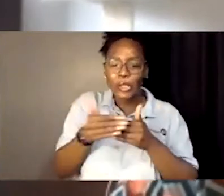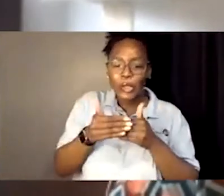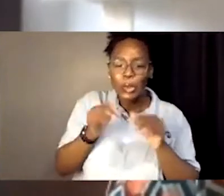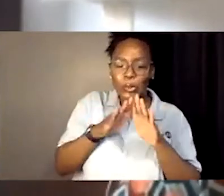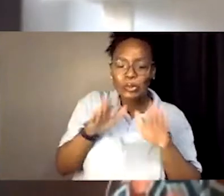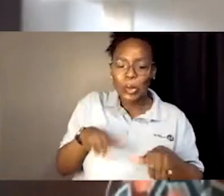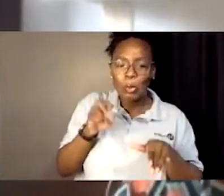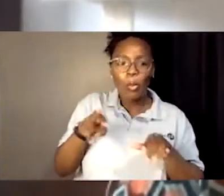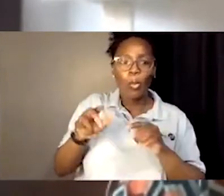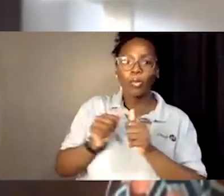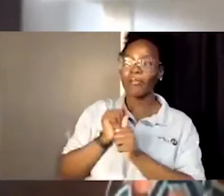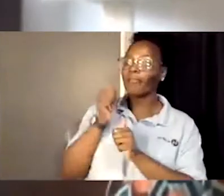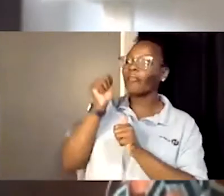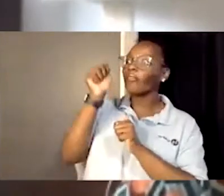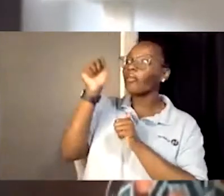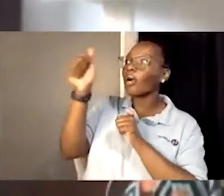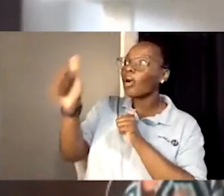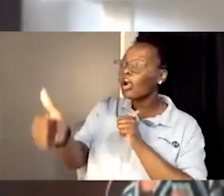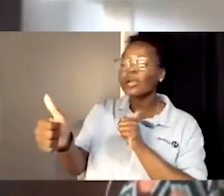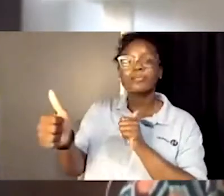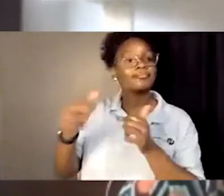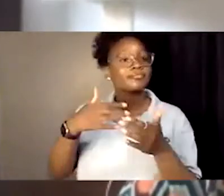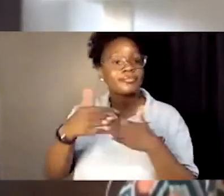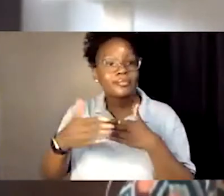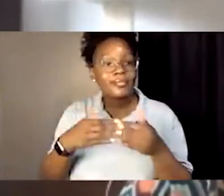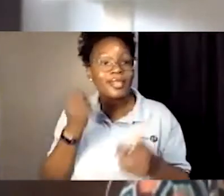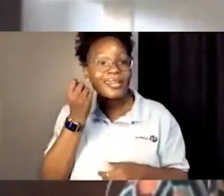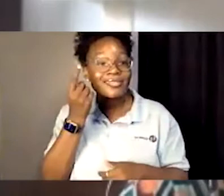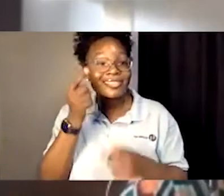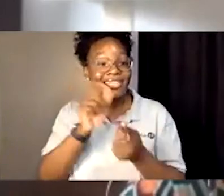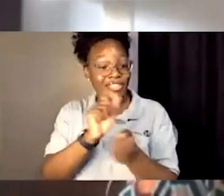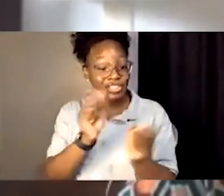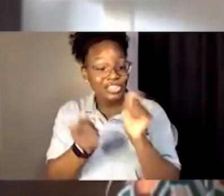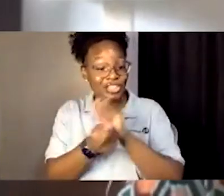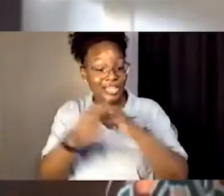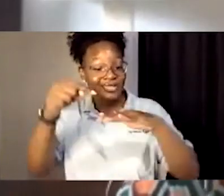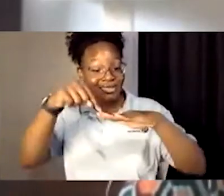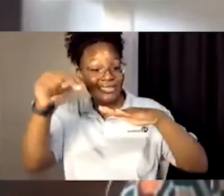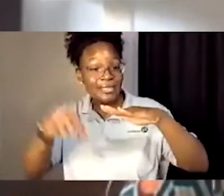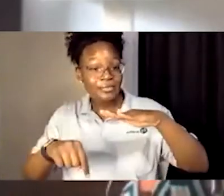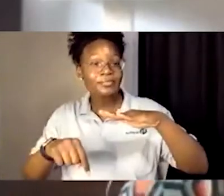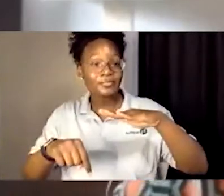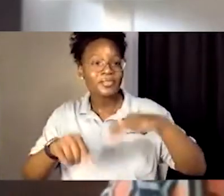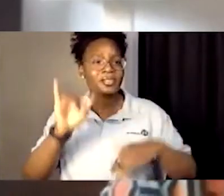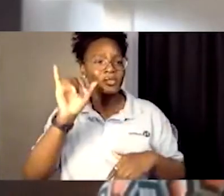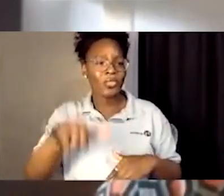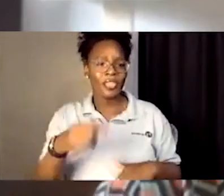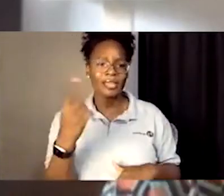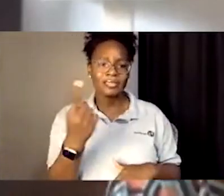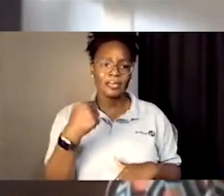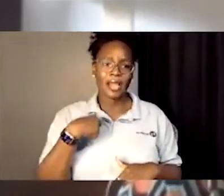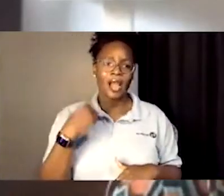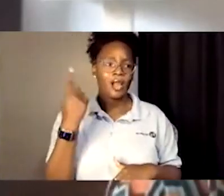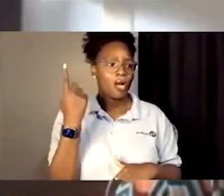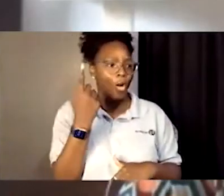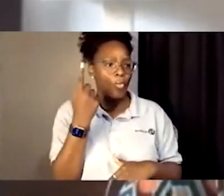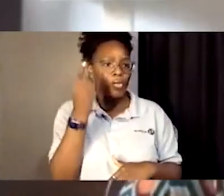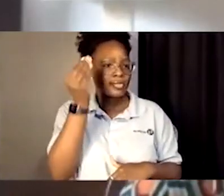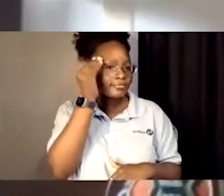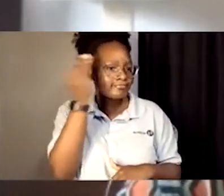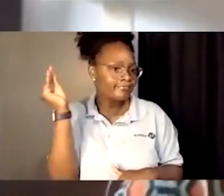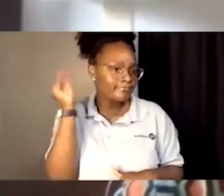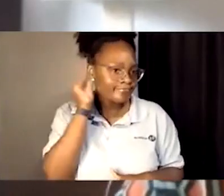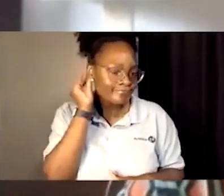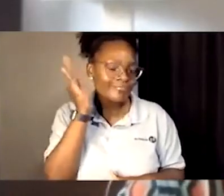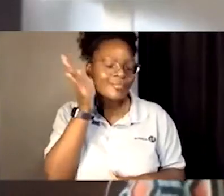change. And so that is the real true impact I take with me wherever we go with this film, to say